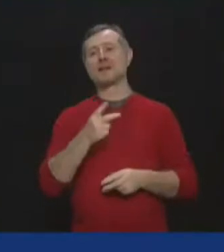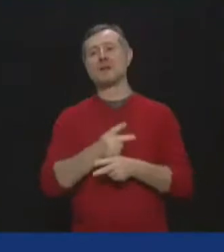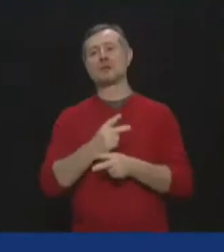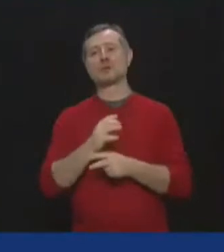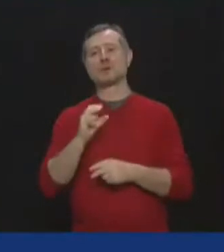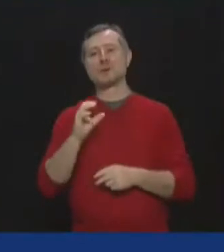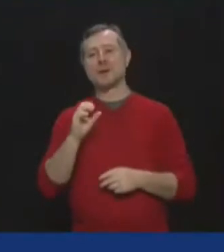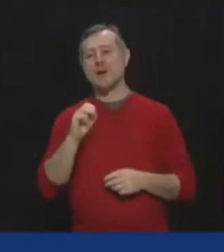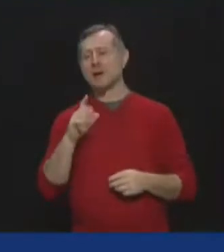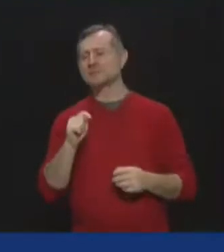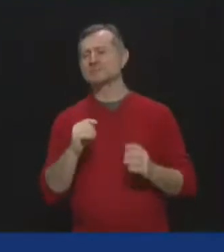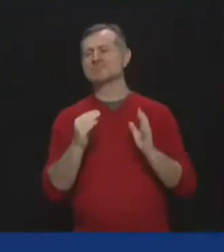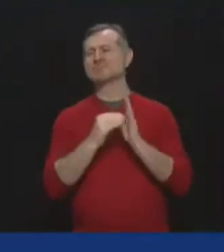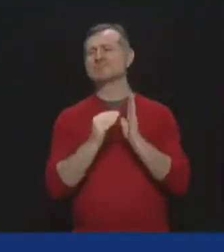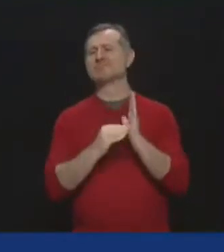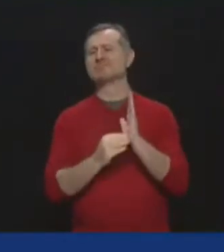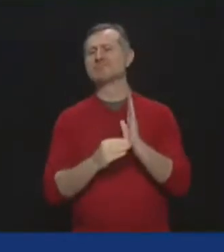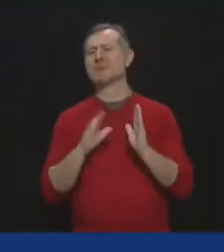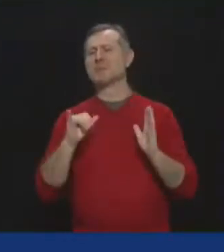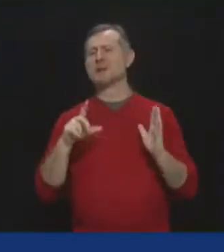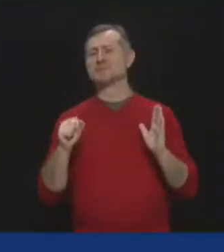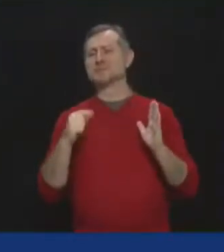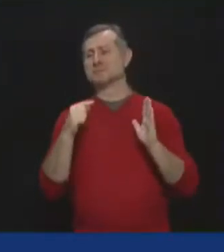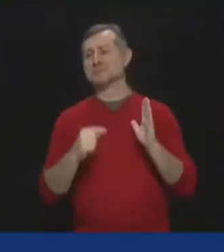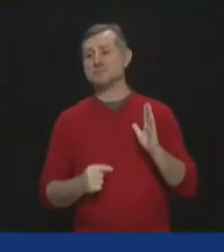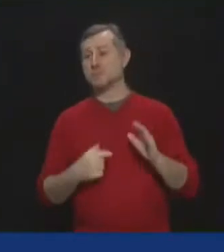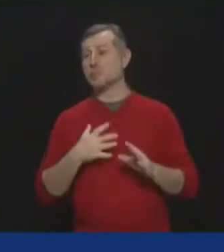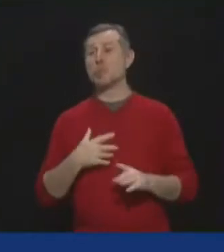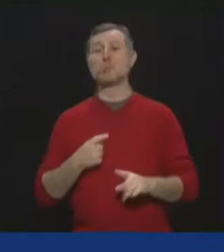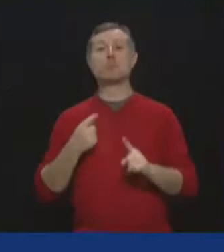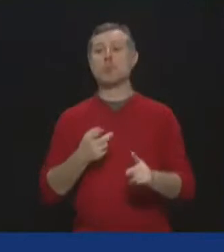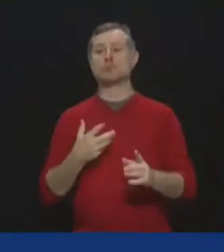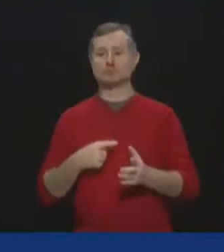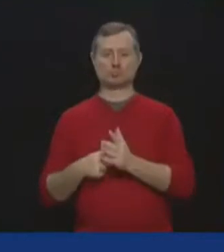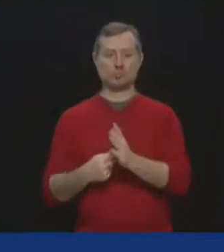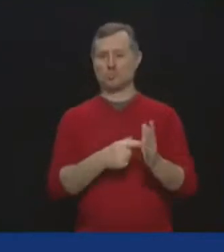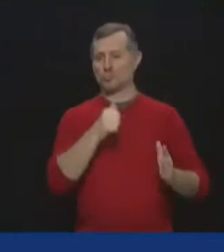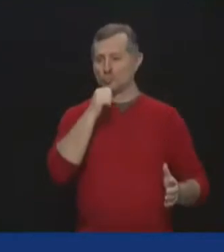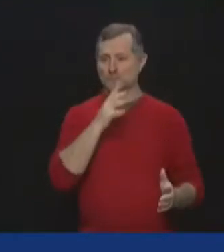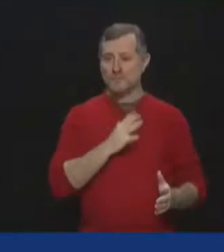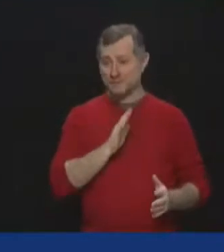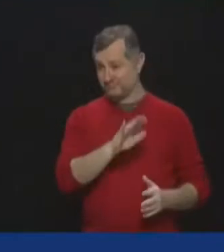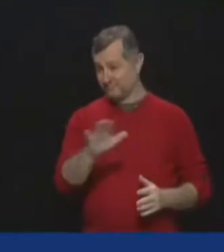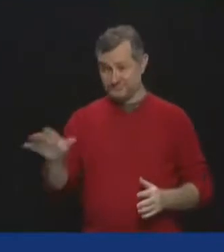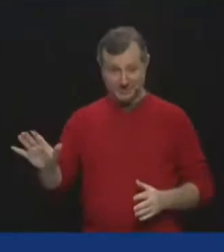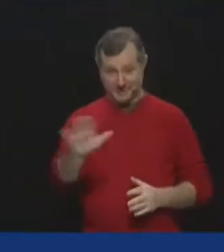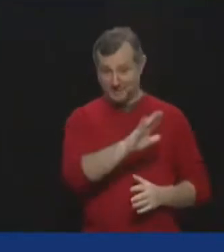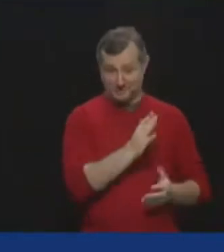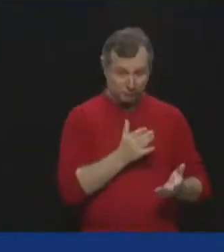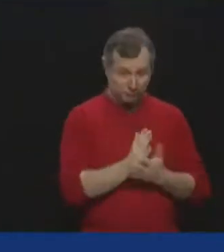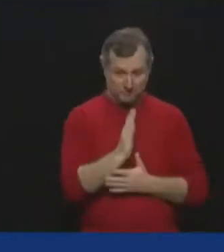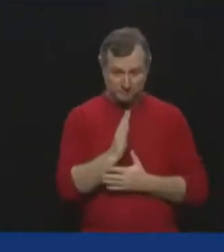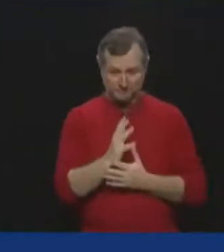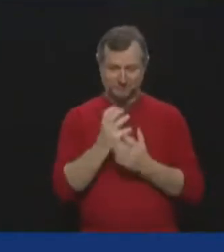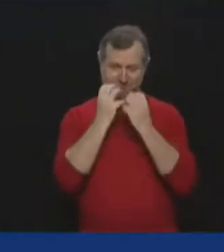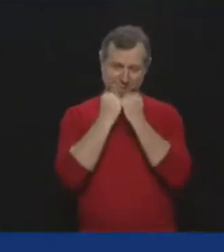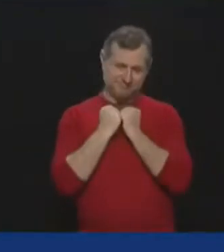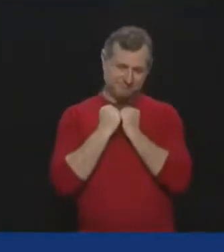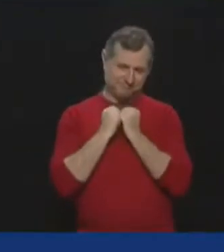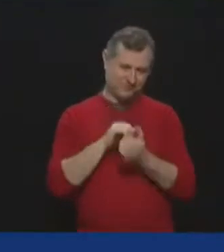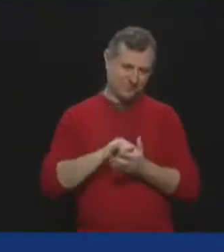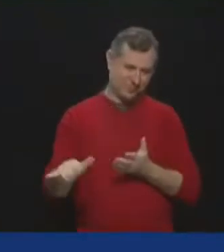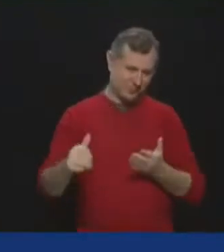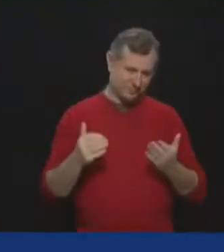things to tell women that their rights were being preserved here in New York. I